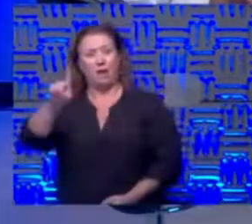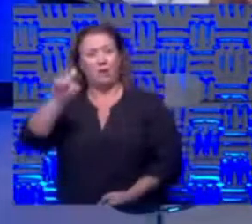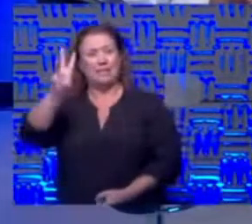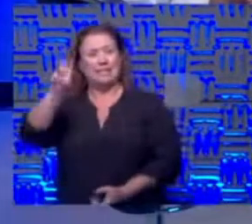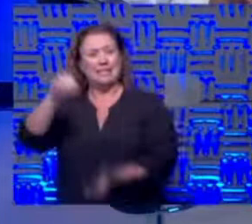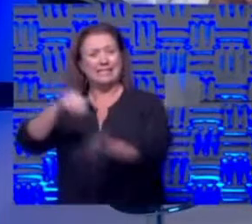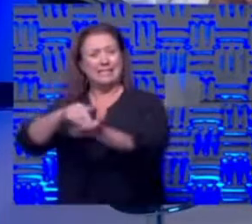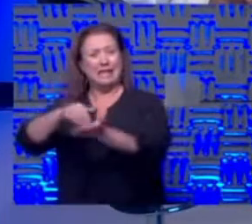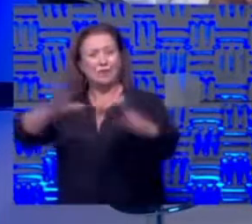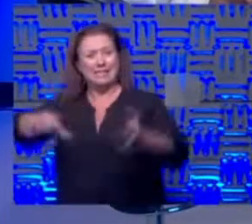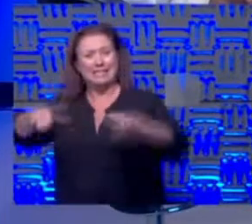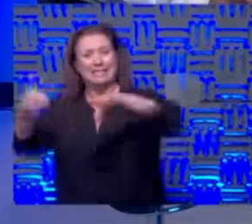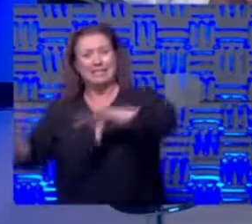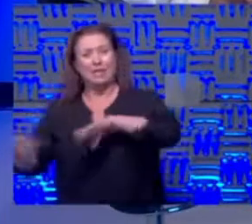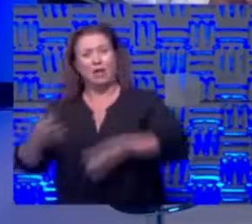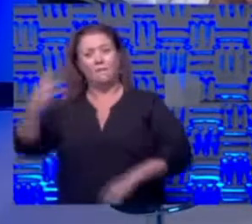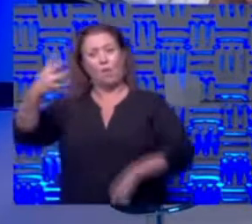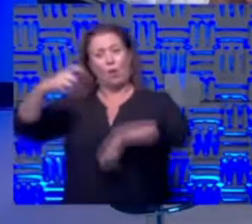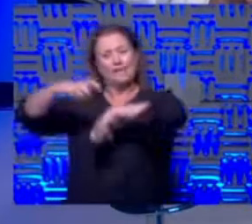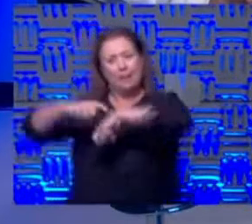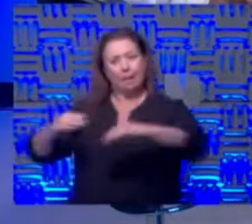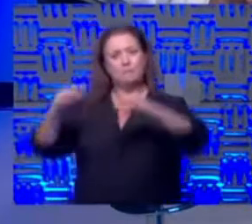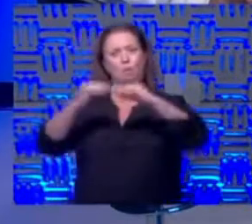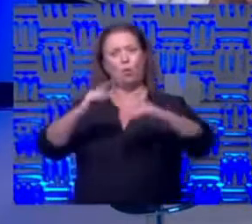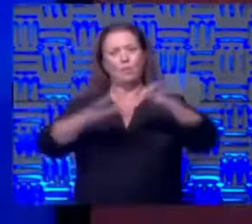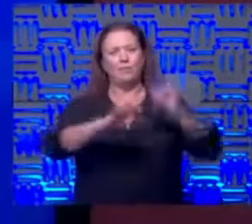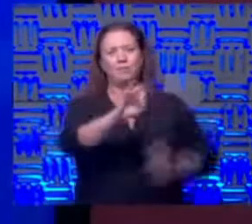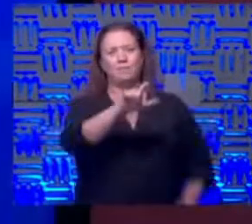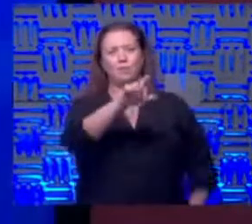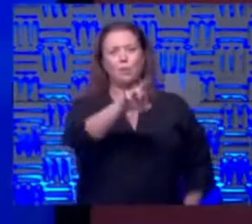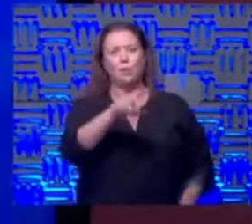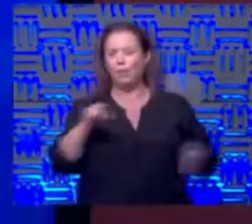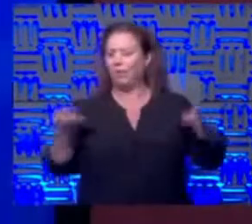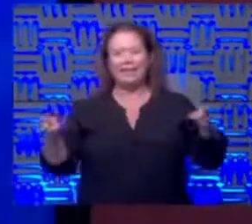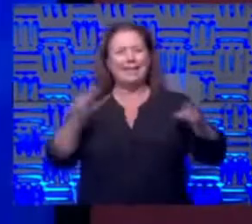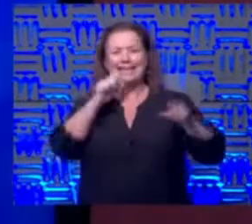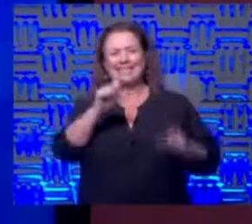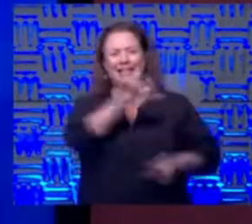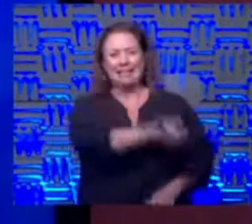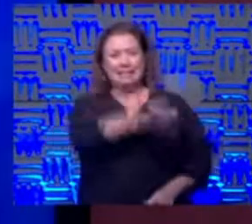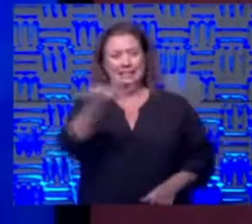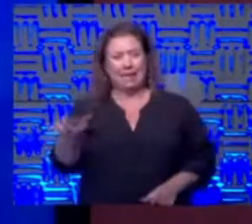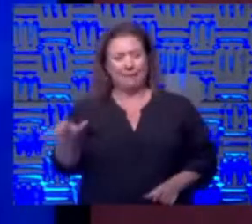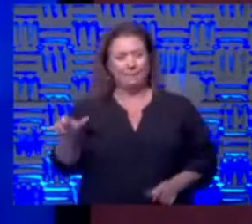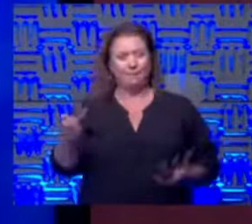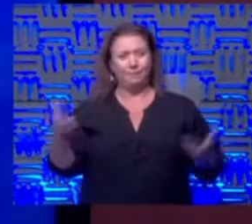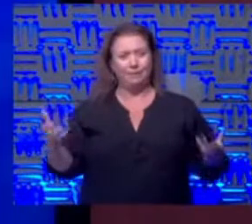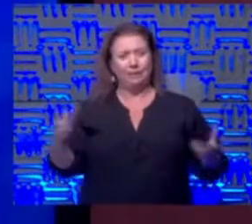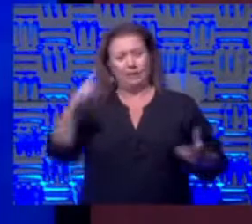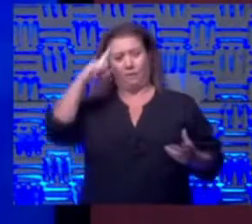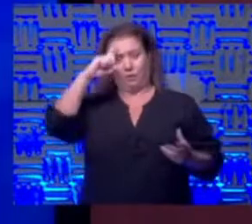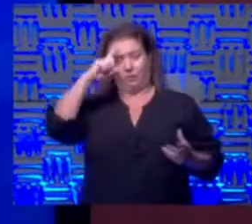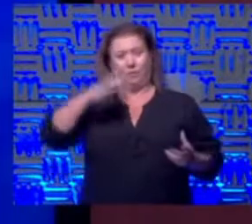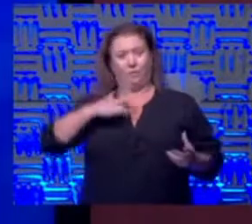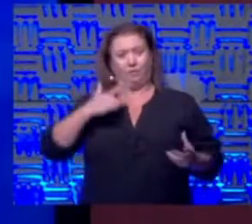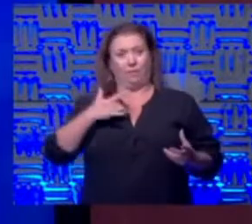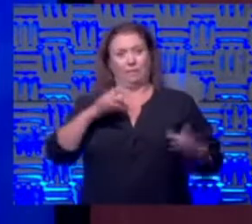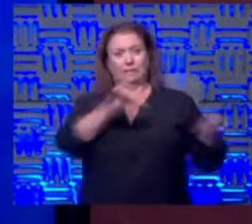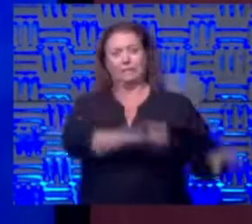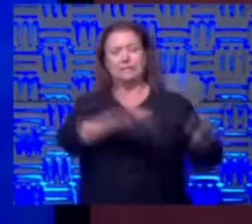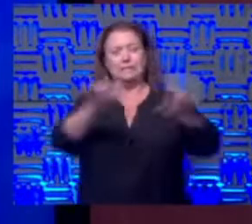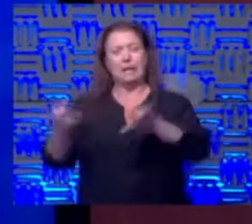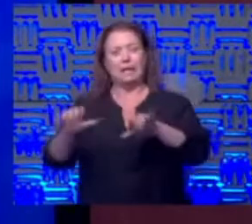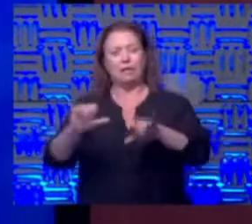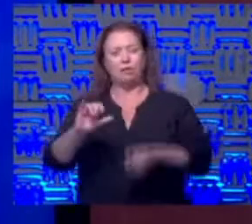160,000. Come on, guys, that's 4 times more than influenza. It's the same? No, it's not. If you think it is, then you're